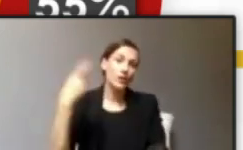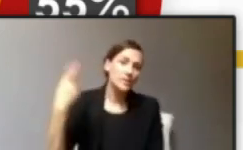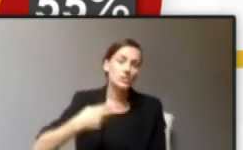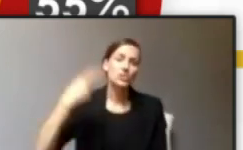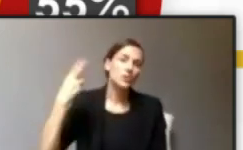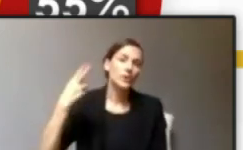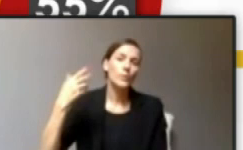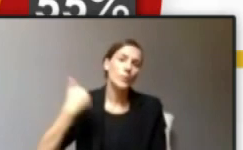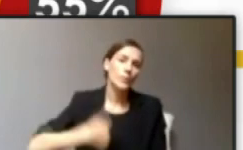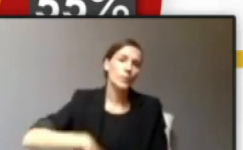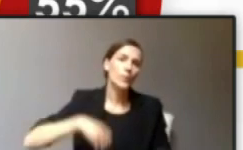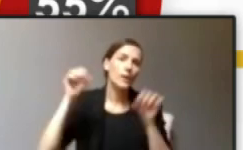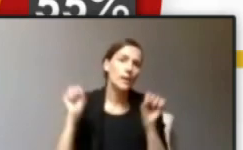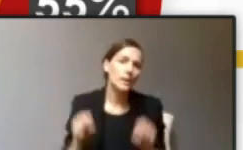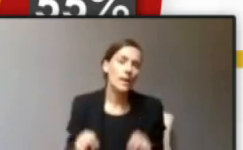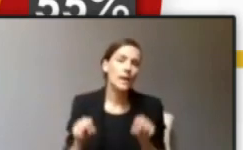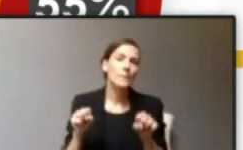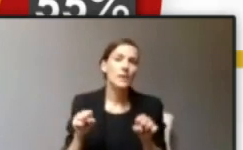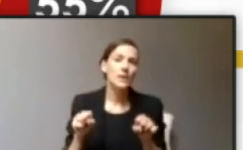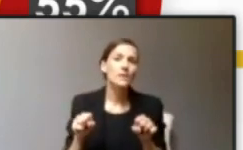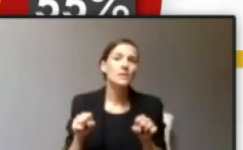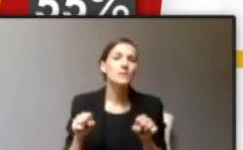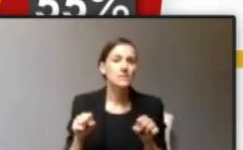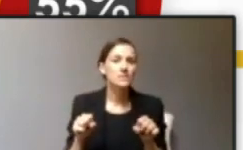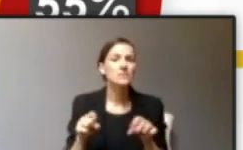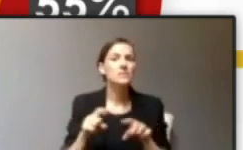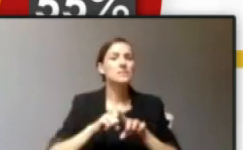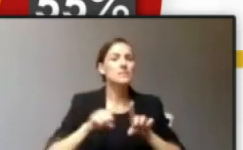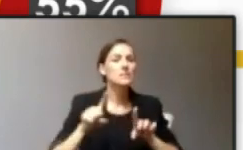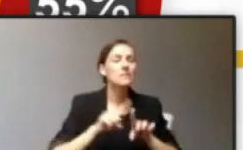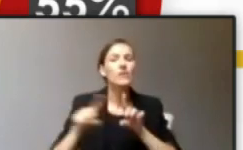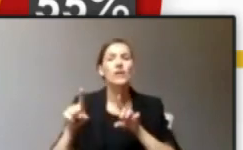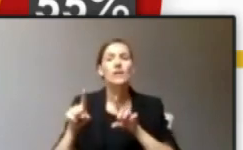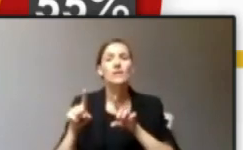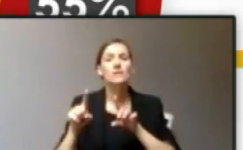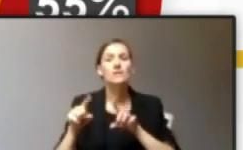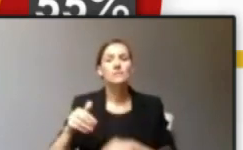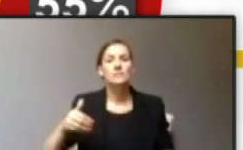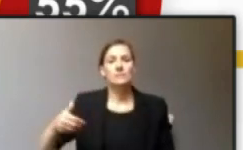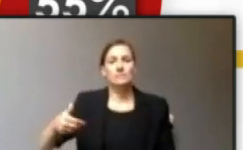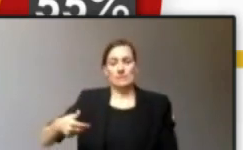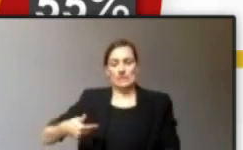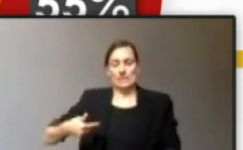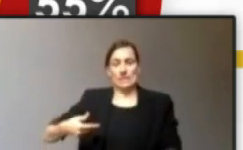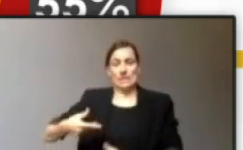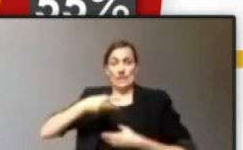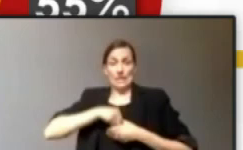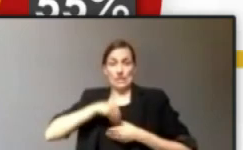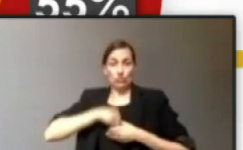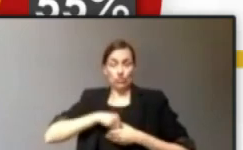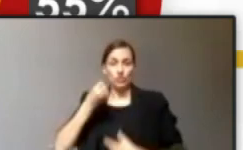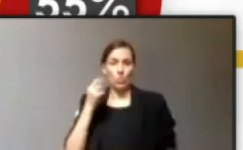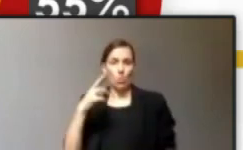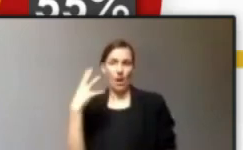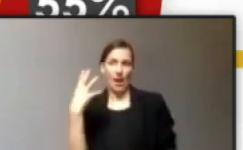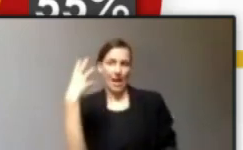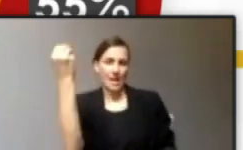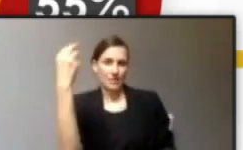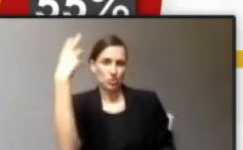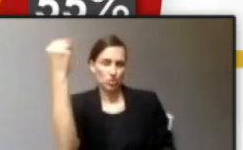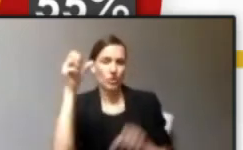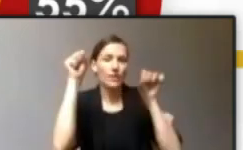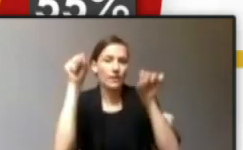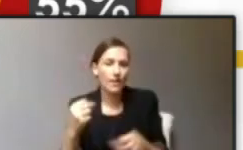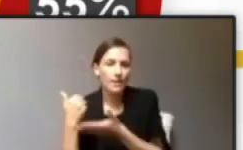that there can be barriers and factors, whether intrinsic or external, that can help when one